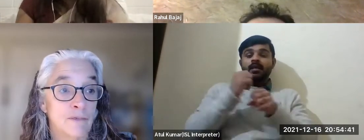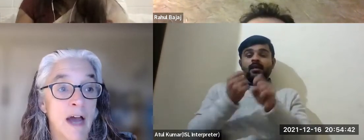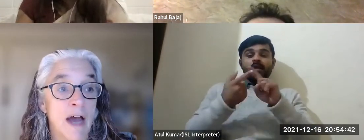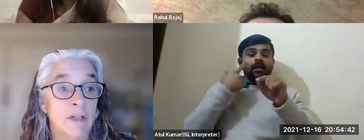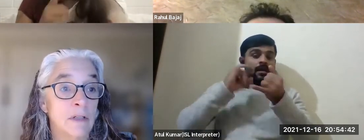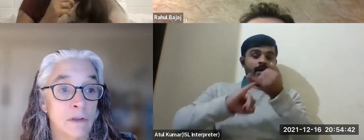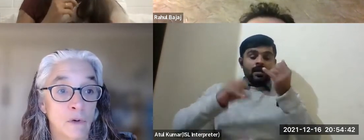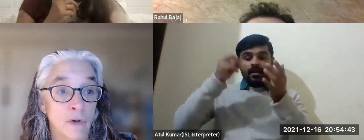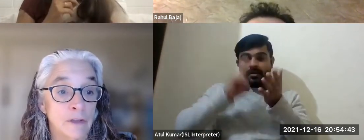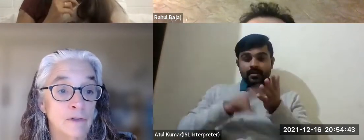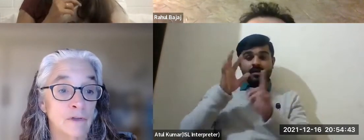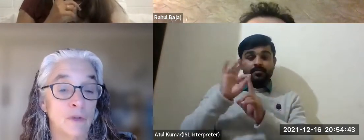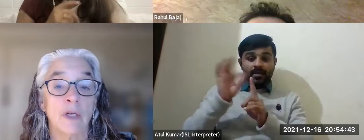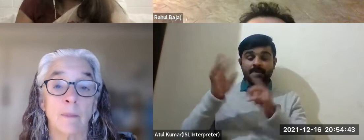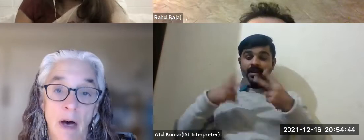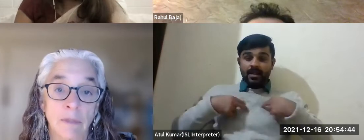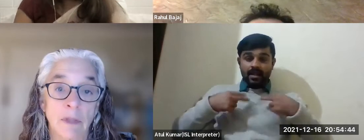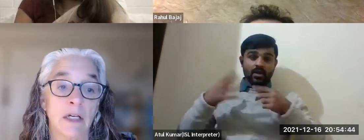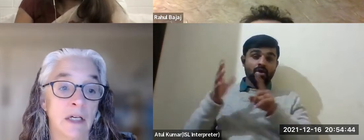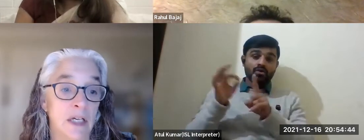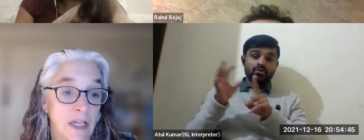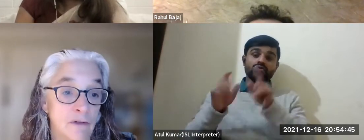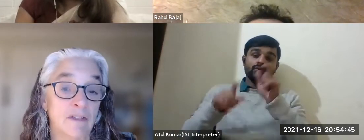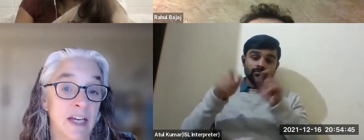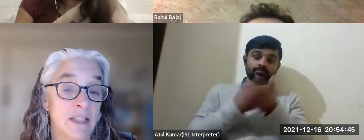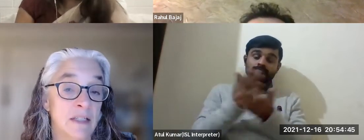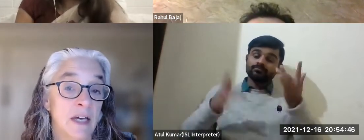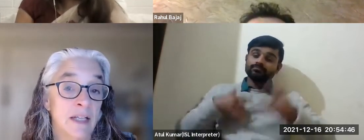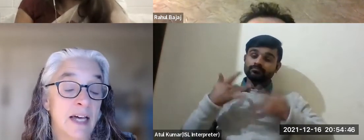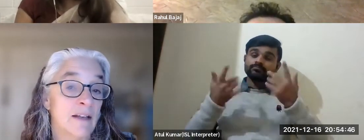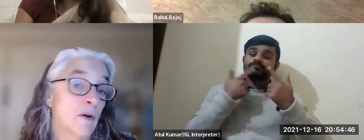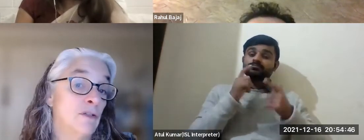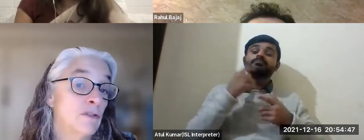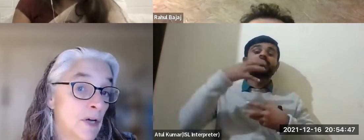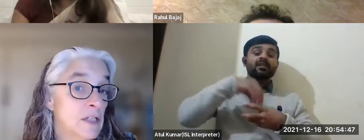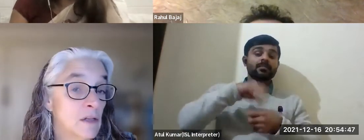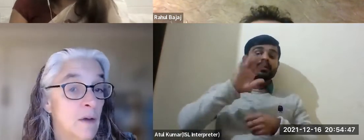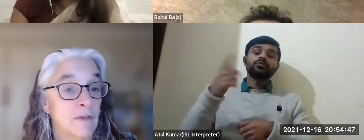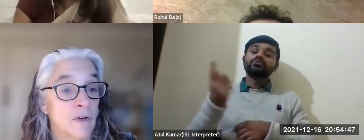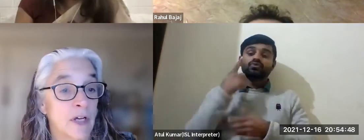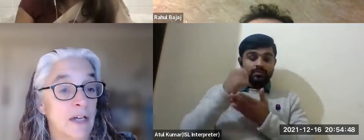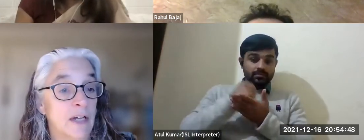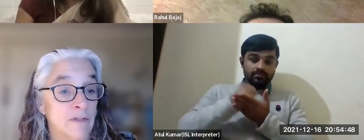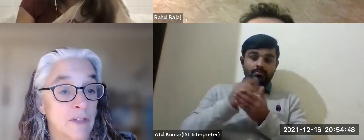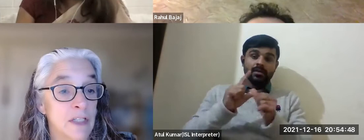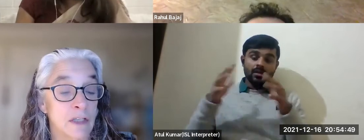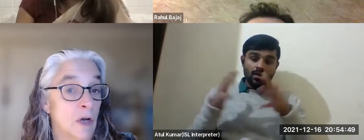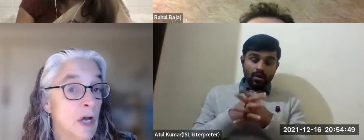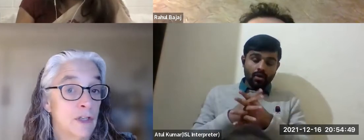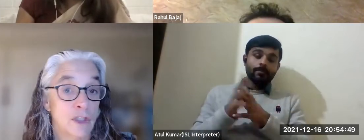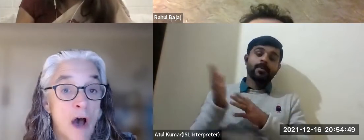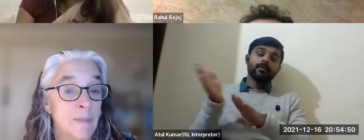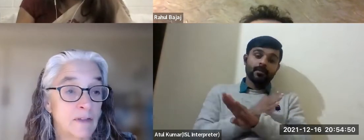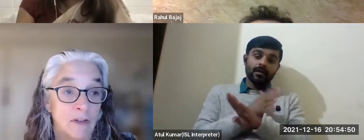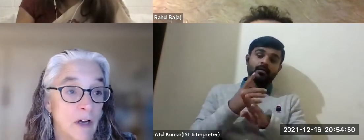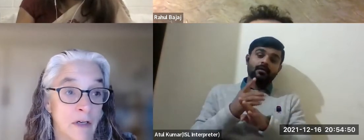refer to private lawyers doing public interest cases. That is how I used to practice law before I got involved in this. So